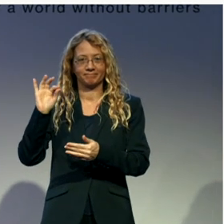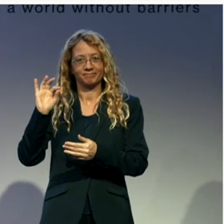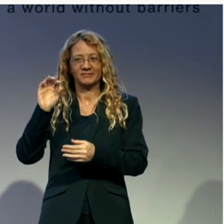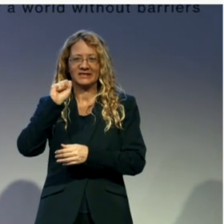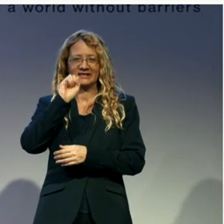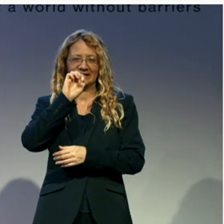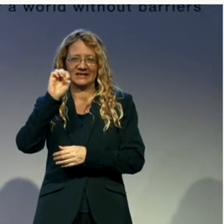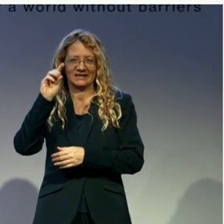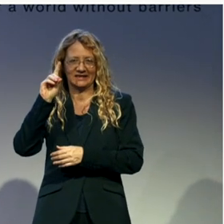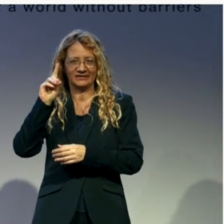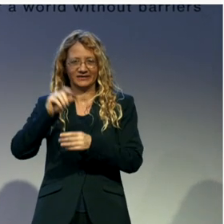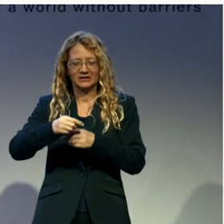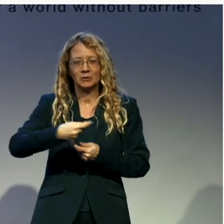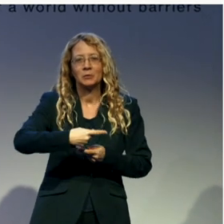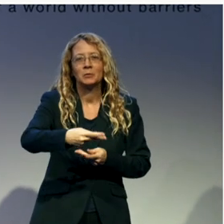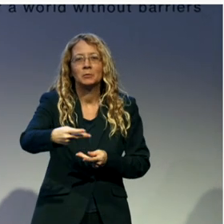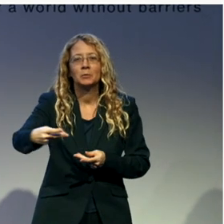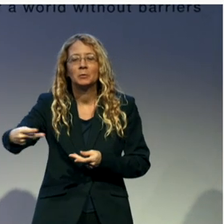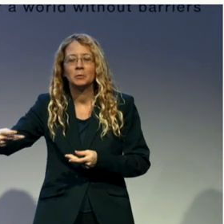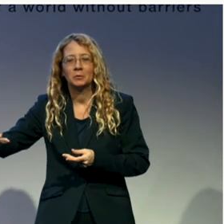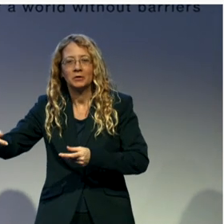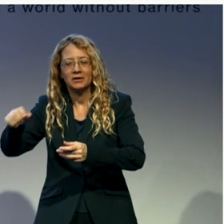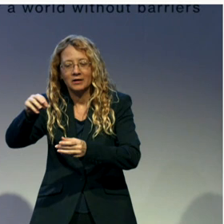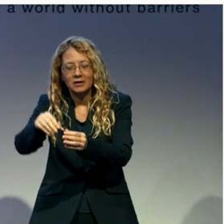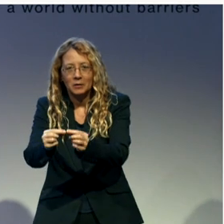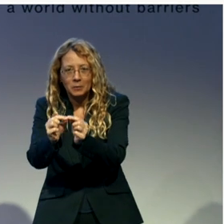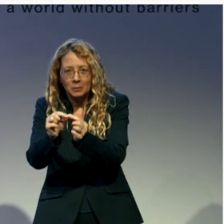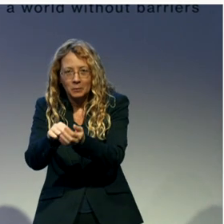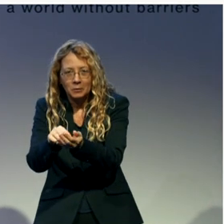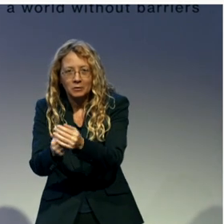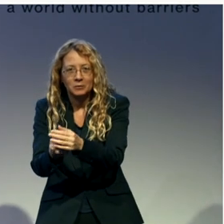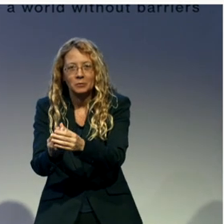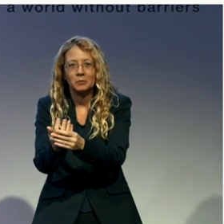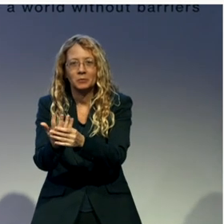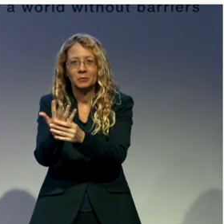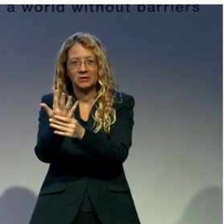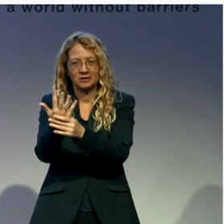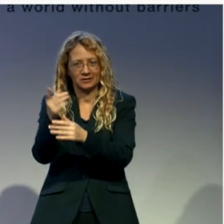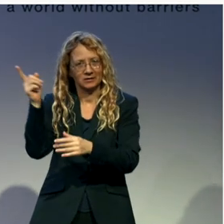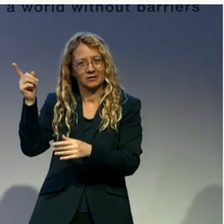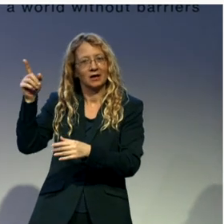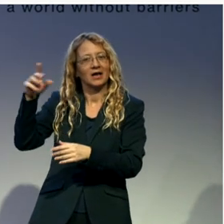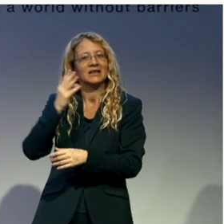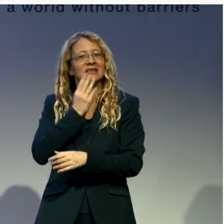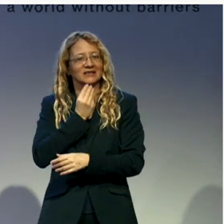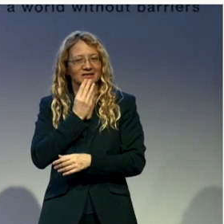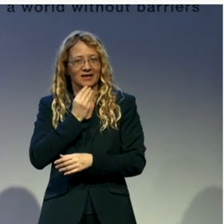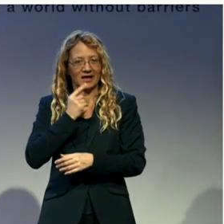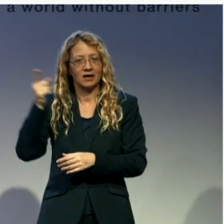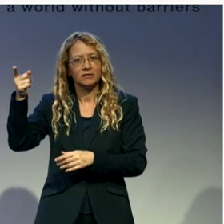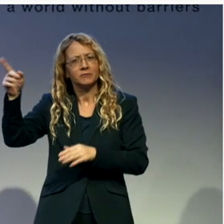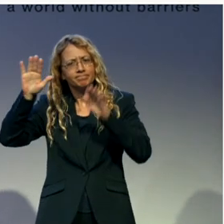yeah, Seeds, the Seeds program from Israel, is focusing on women with